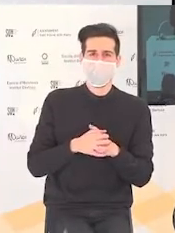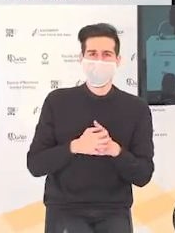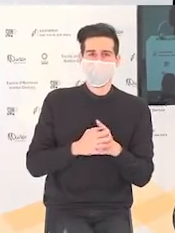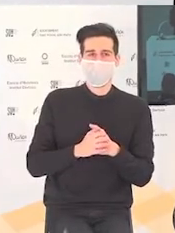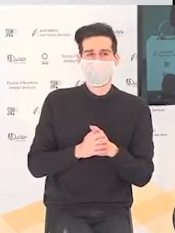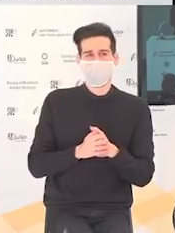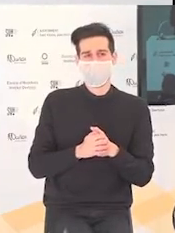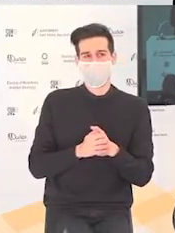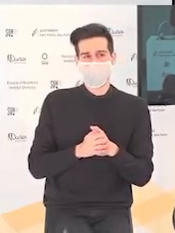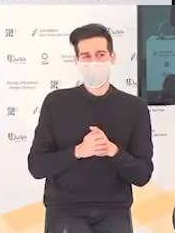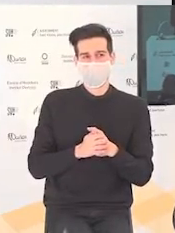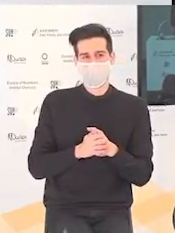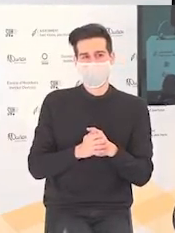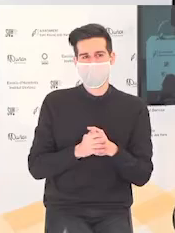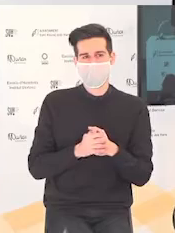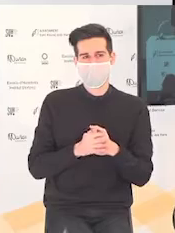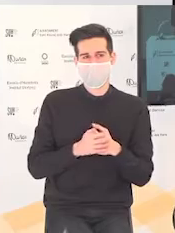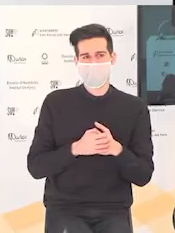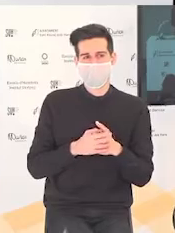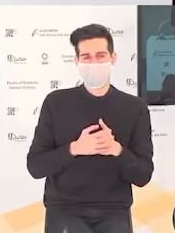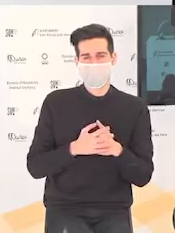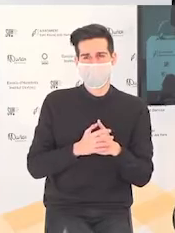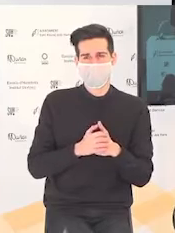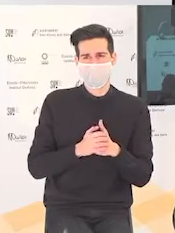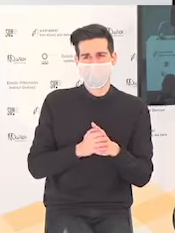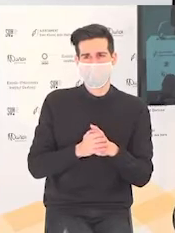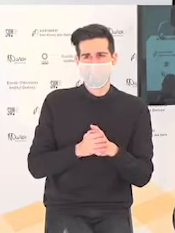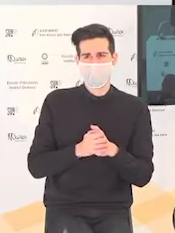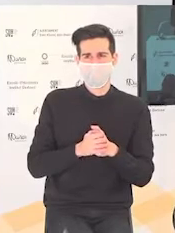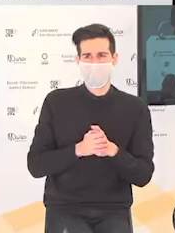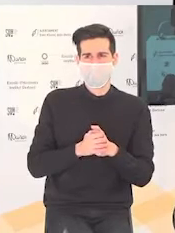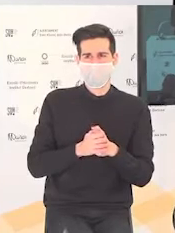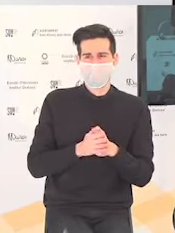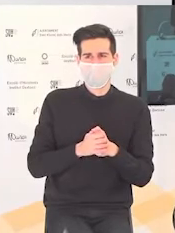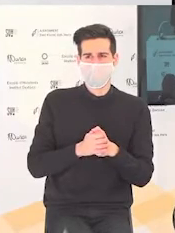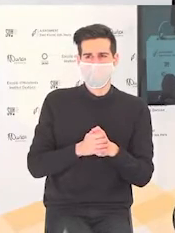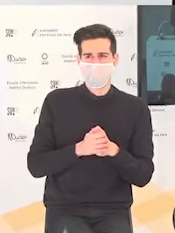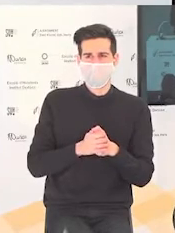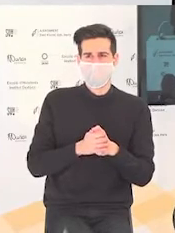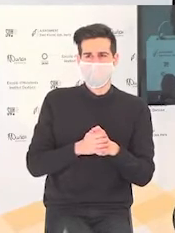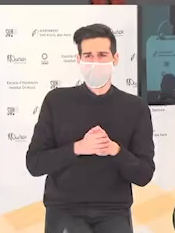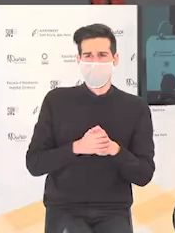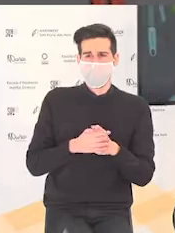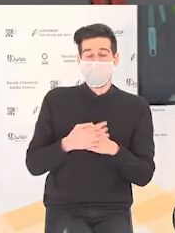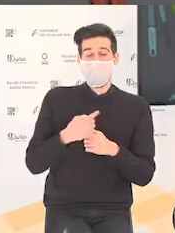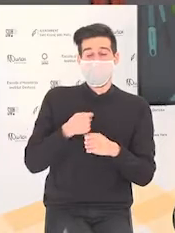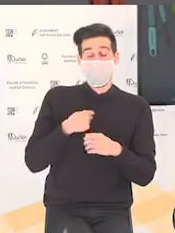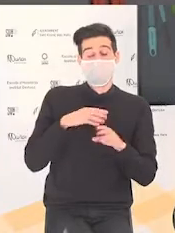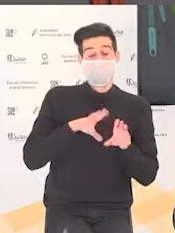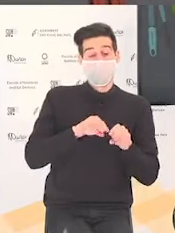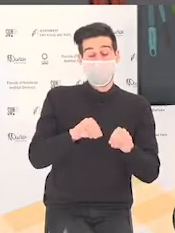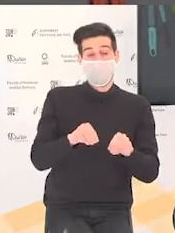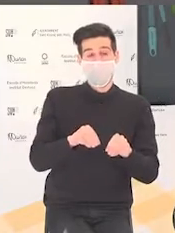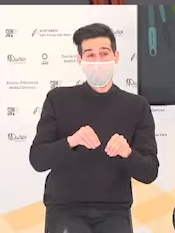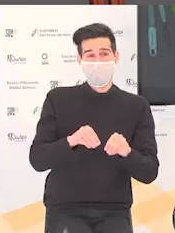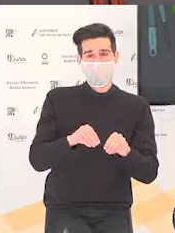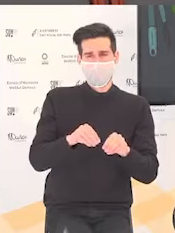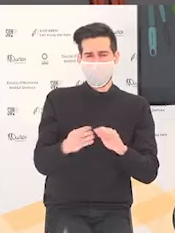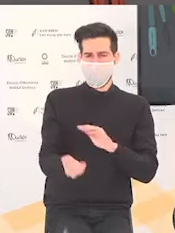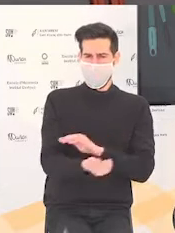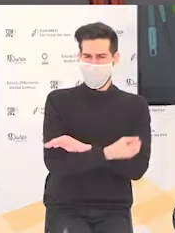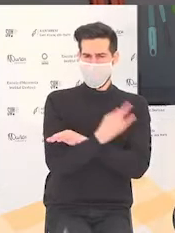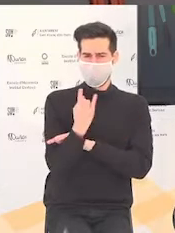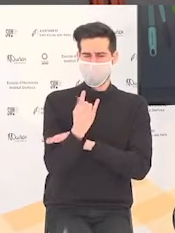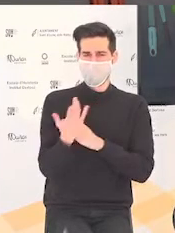of potato and 0.5% of the pea. Son productos muy efectivos en este tipo de